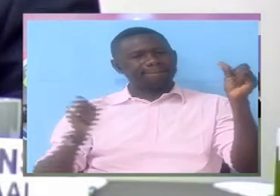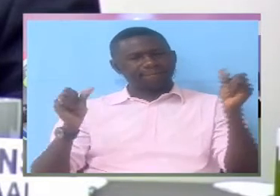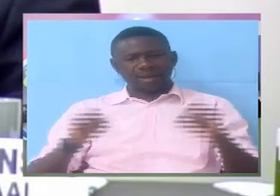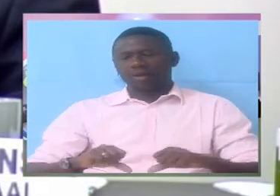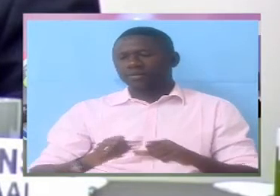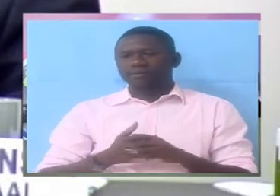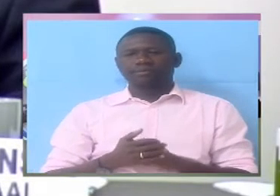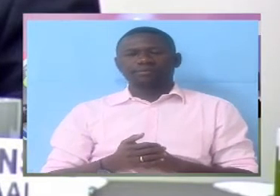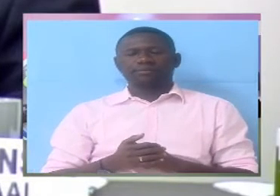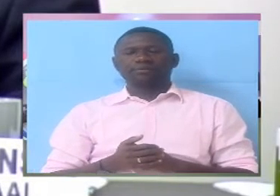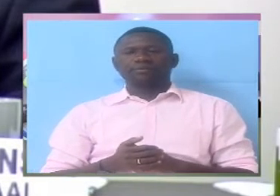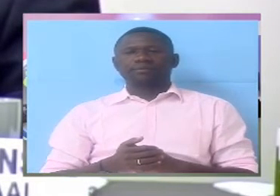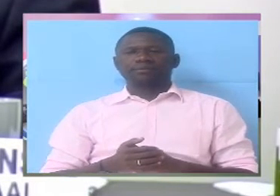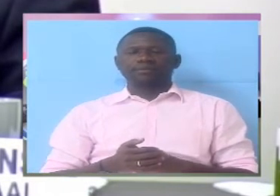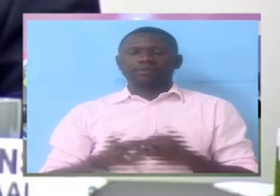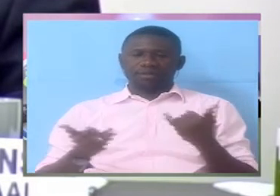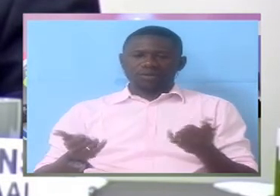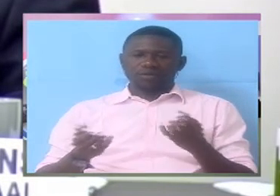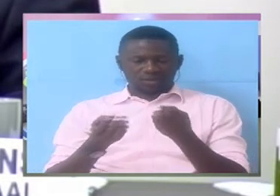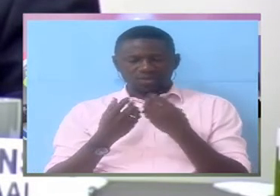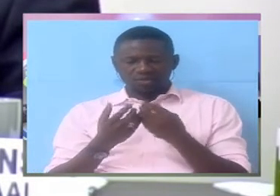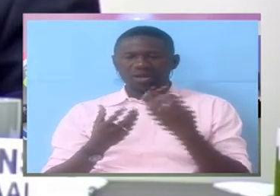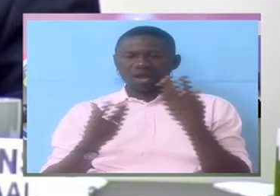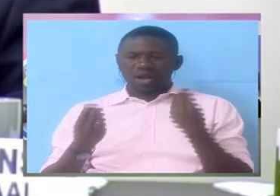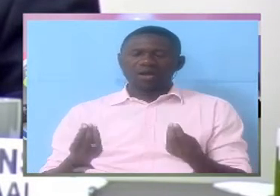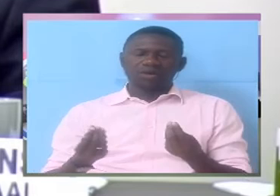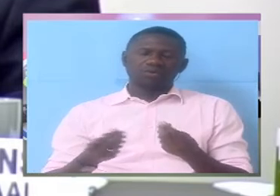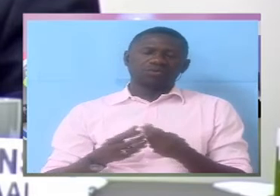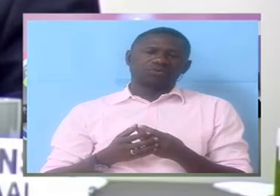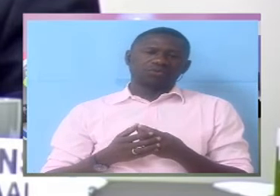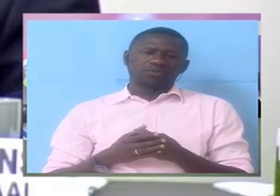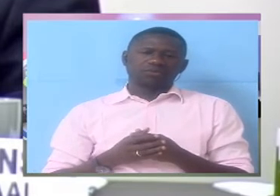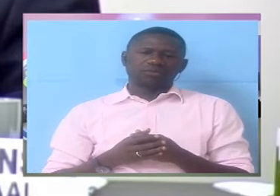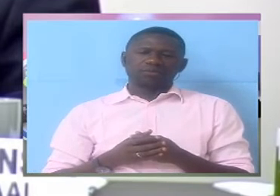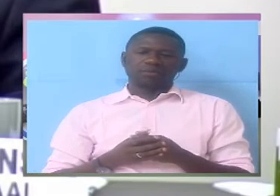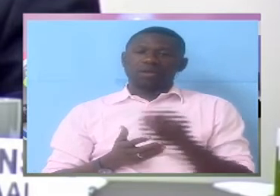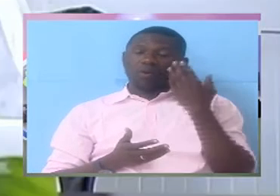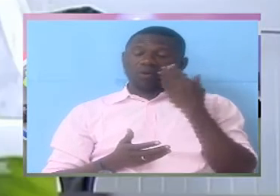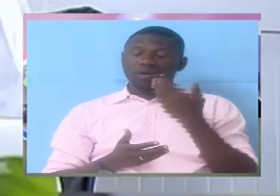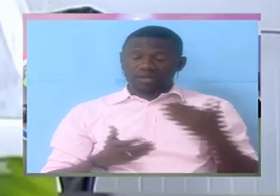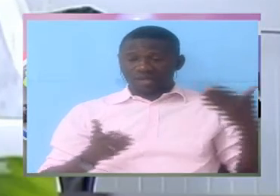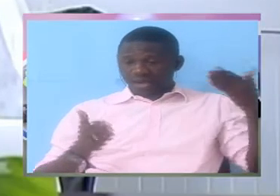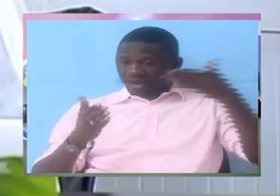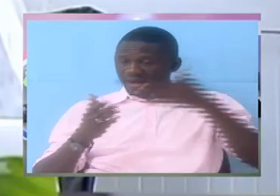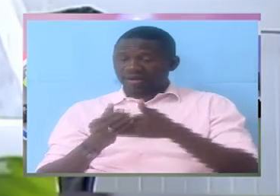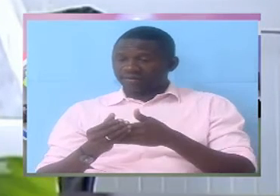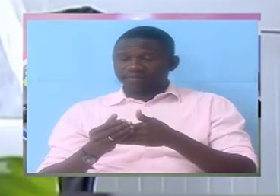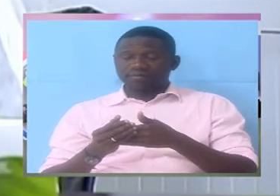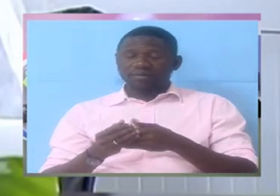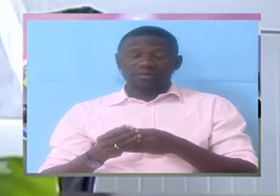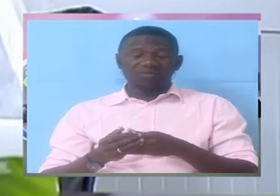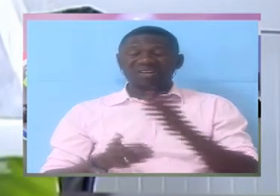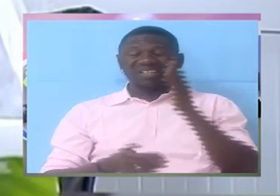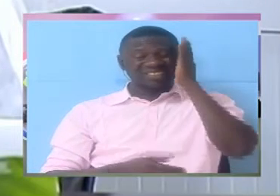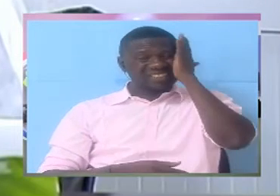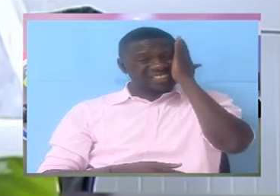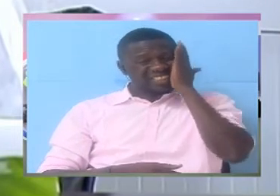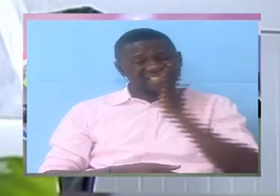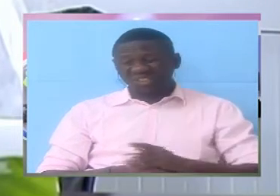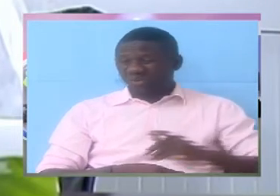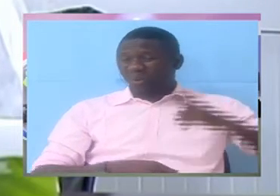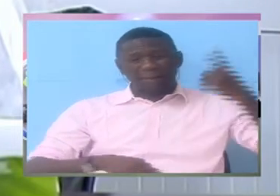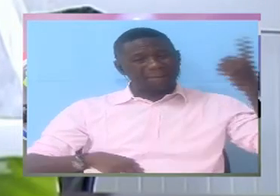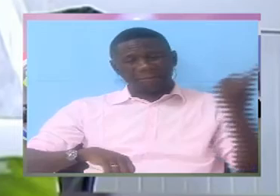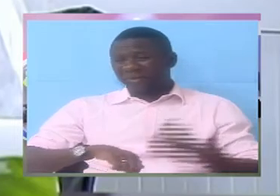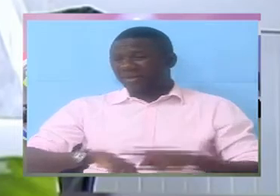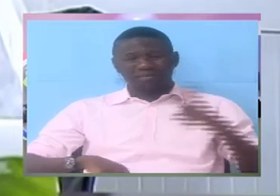funye ba yemelo akoro yela kolo muta nyaame well on arrival they were seriously beaten ri futata yeli pali panyaadi